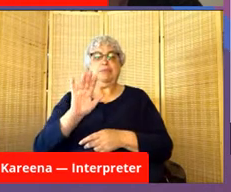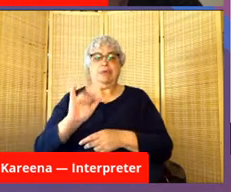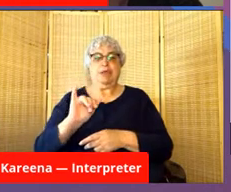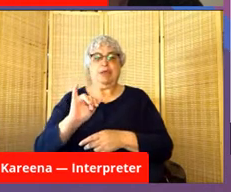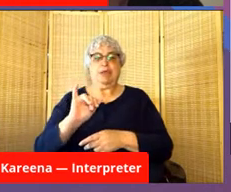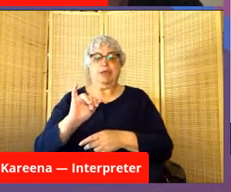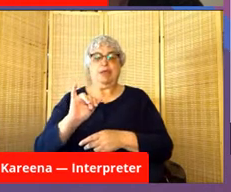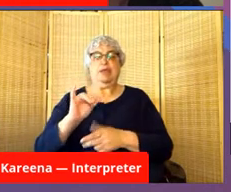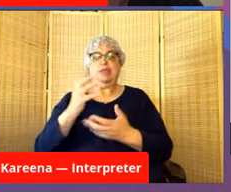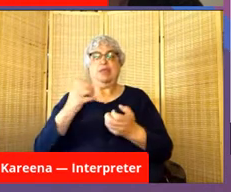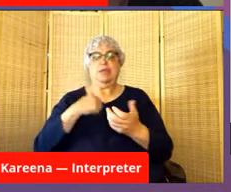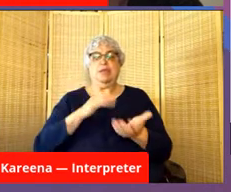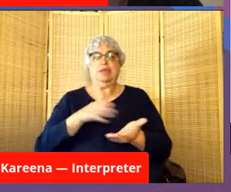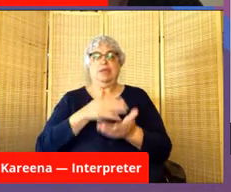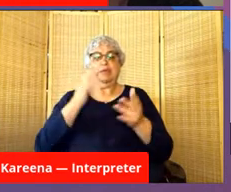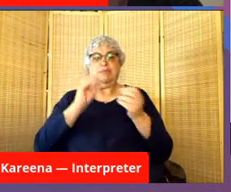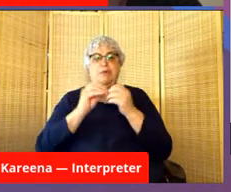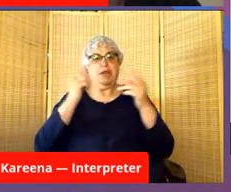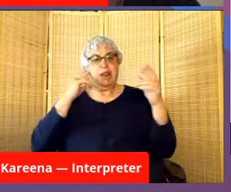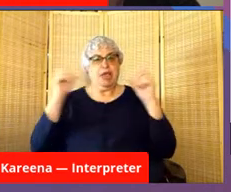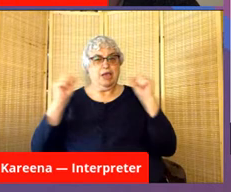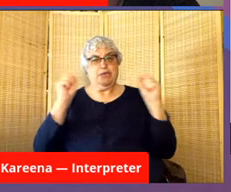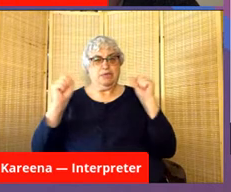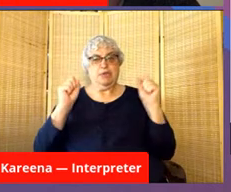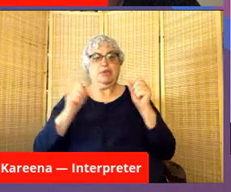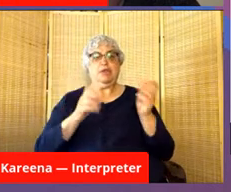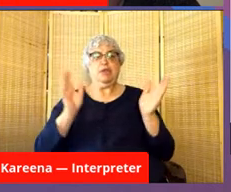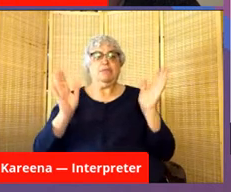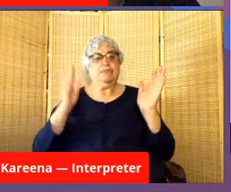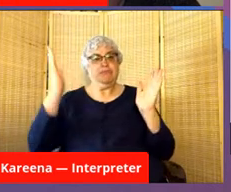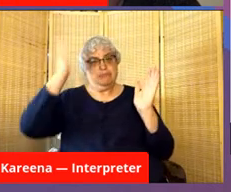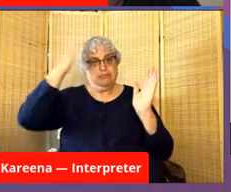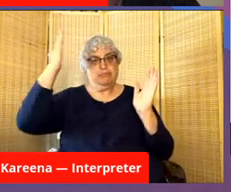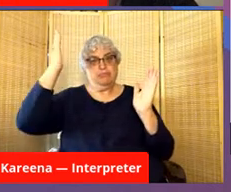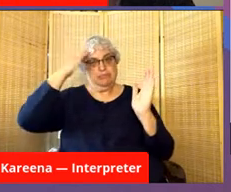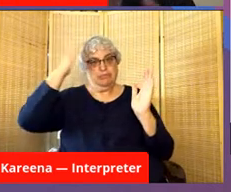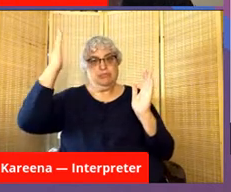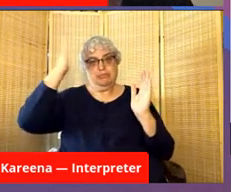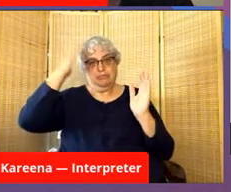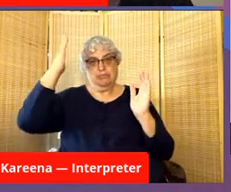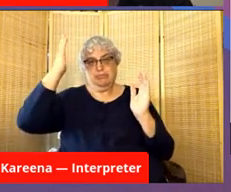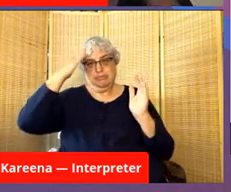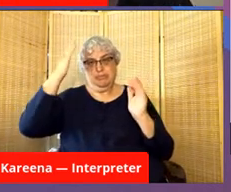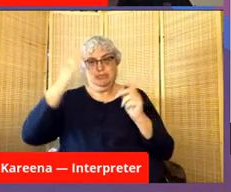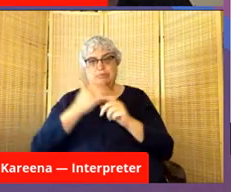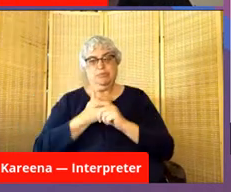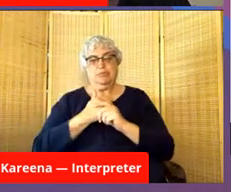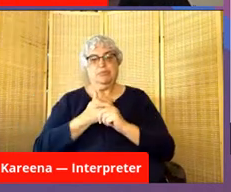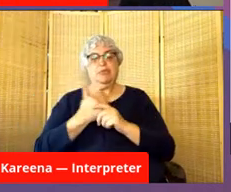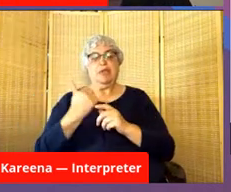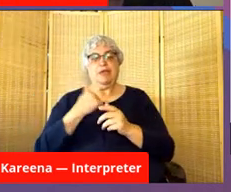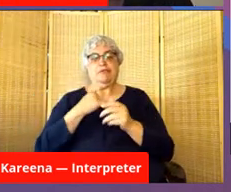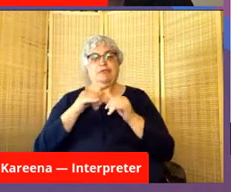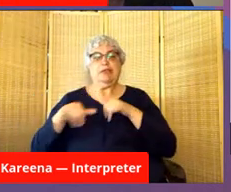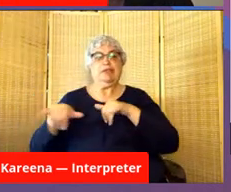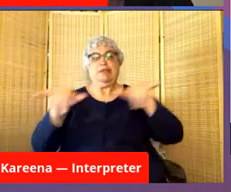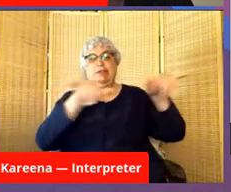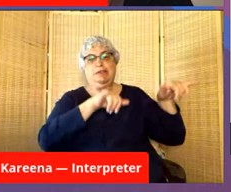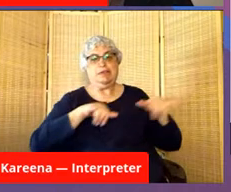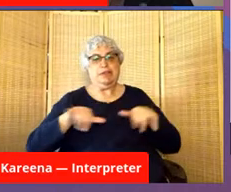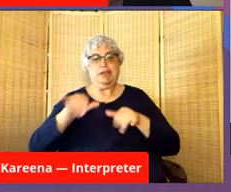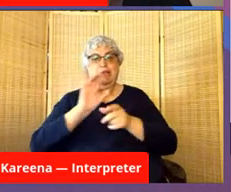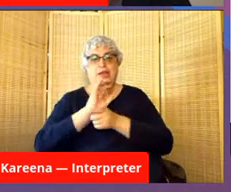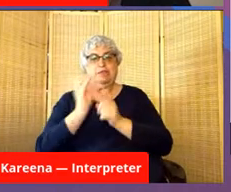sleep, they sing louder and pat their children on the head. So even though there are consistencies across